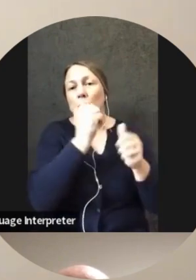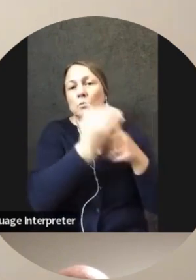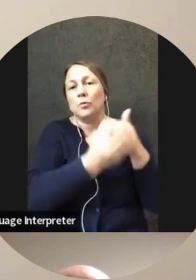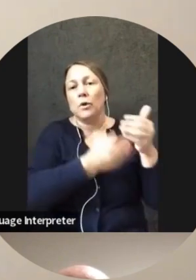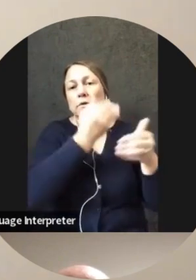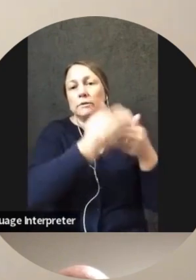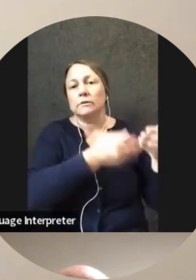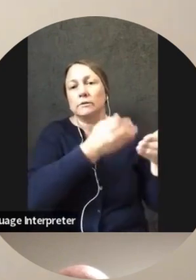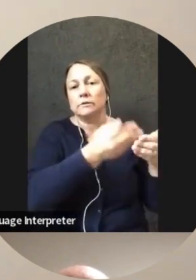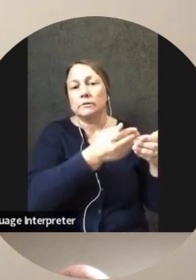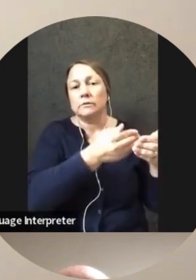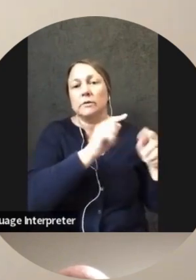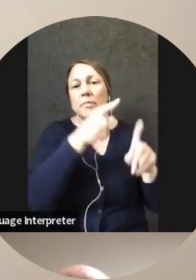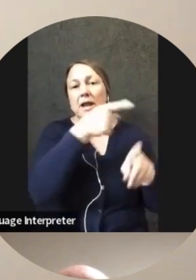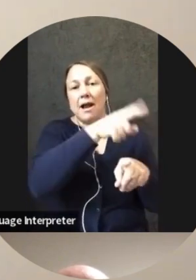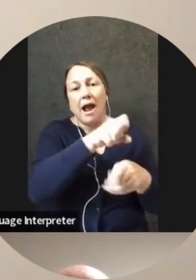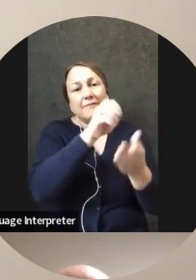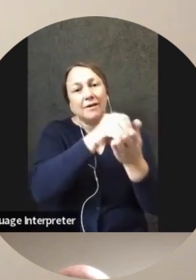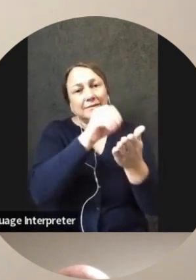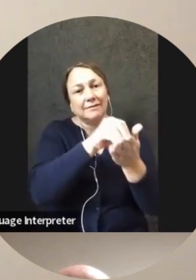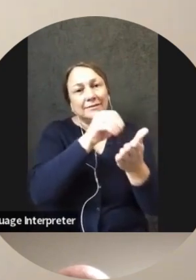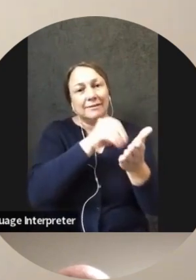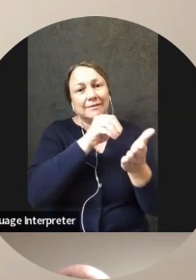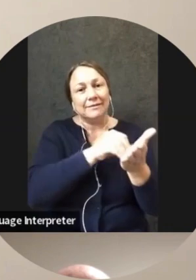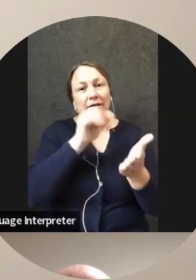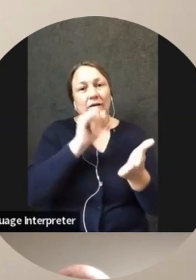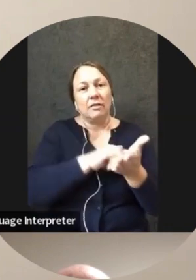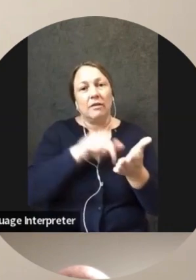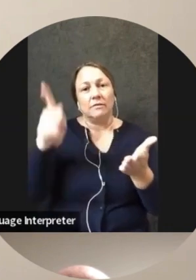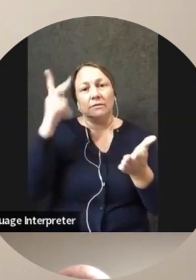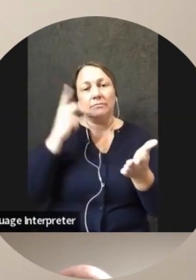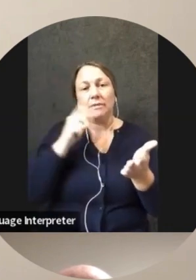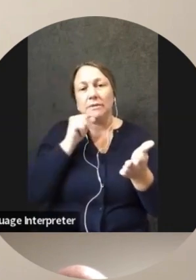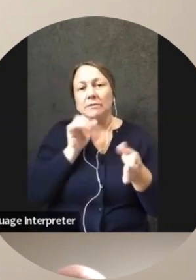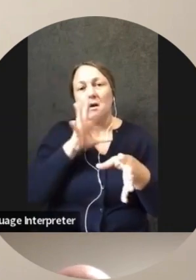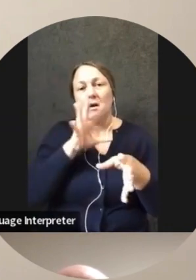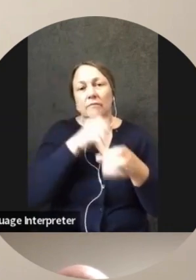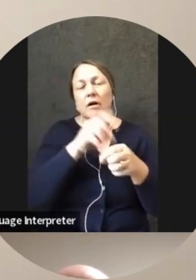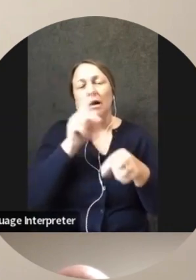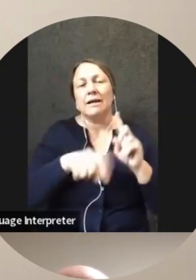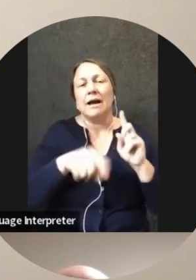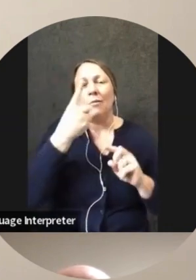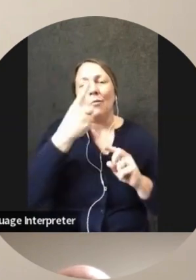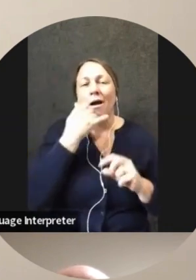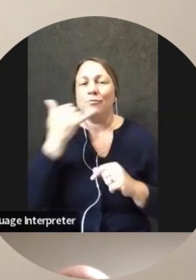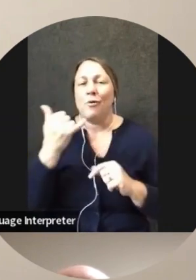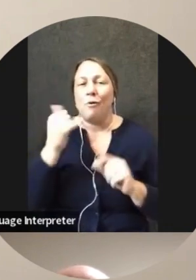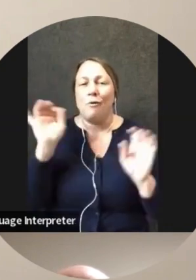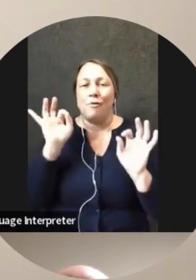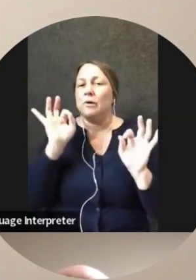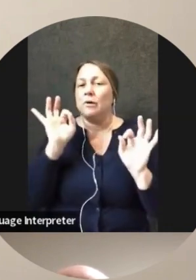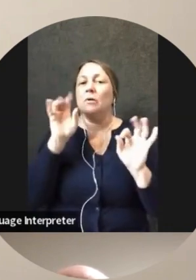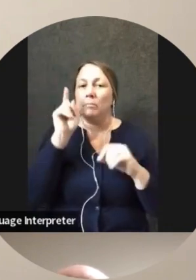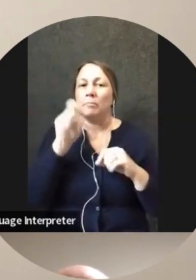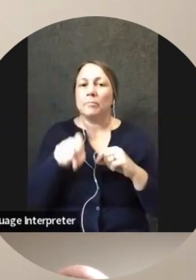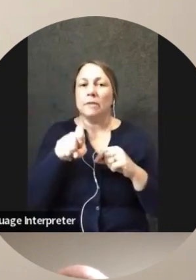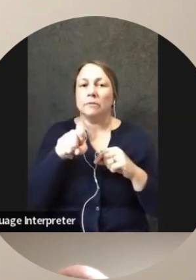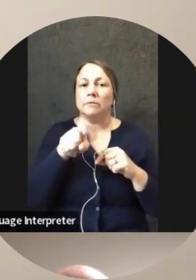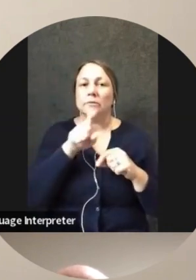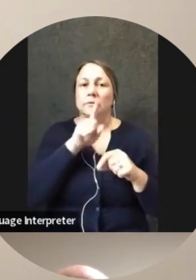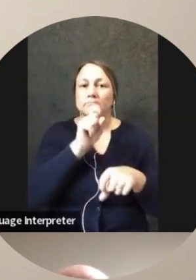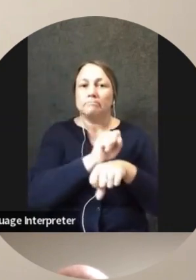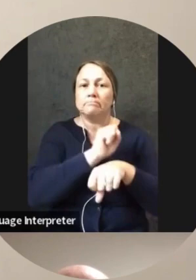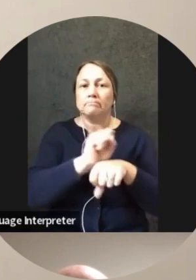But the school has to be able to document they've done this, and it has to be more than just making a phone call, or it has to